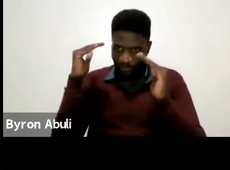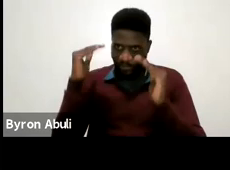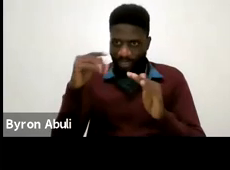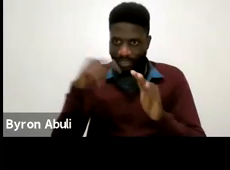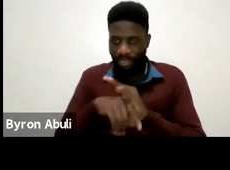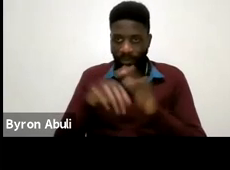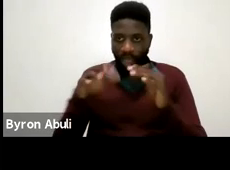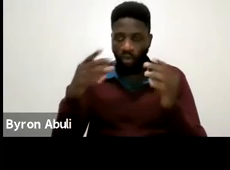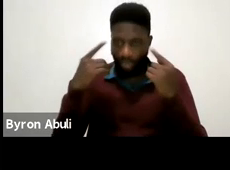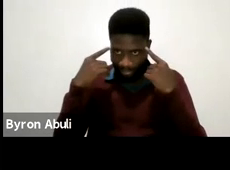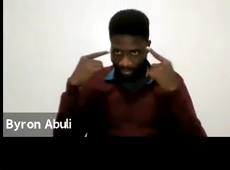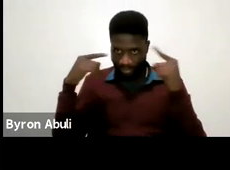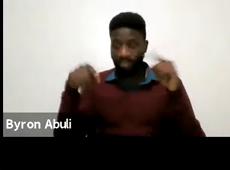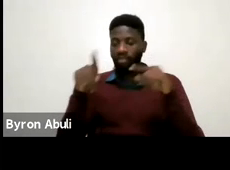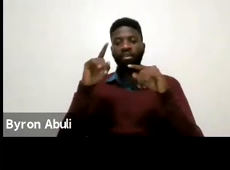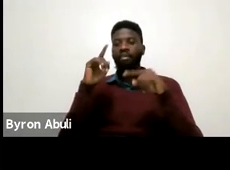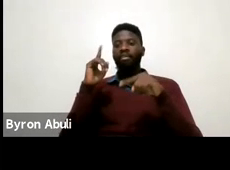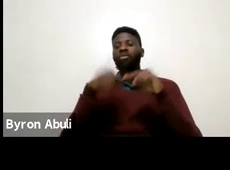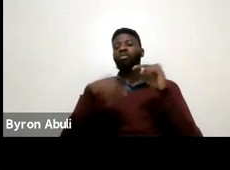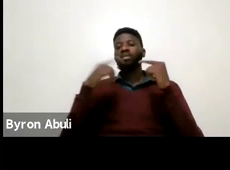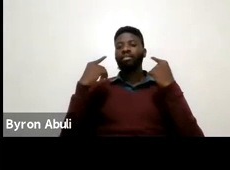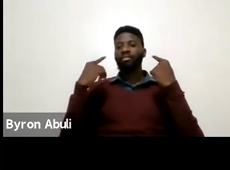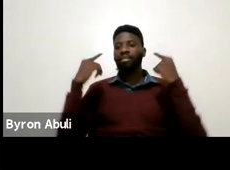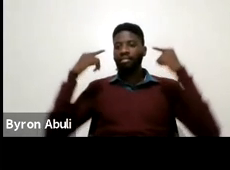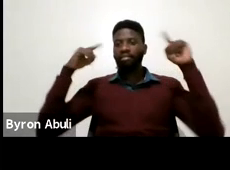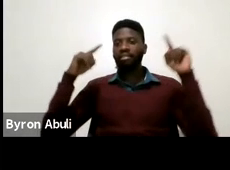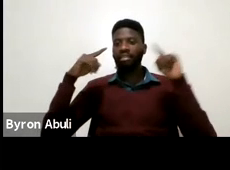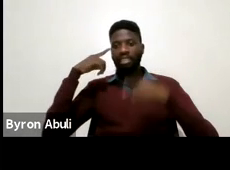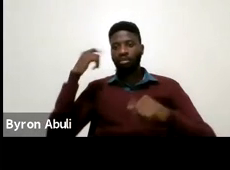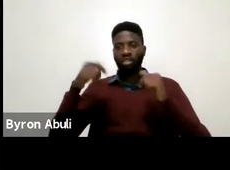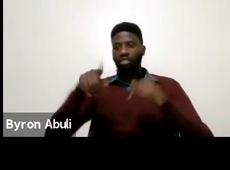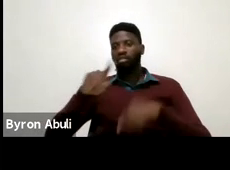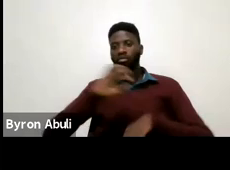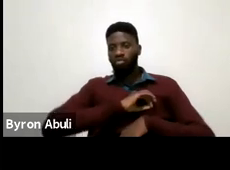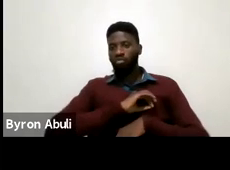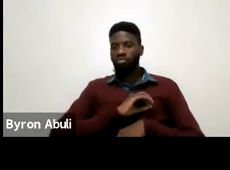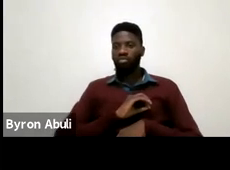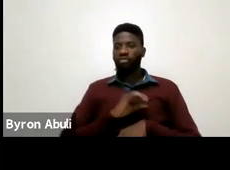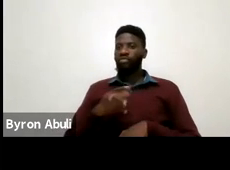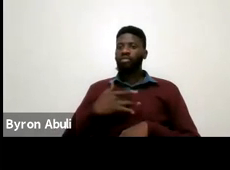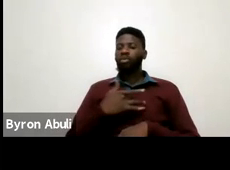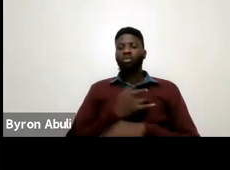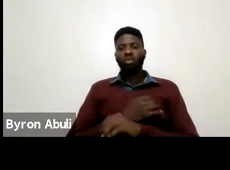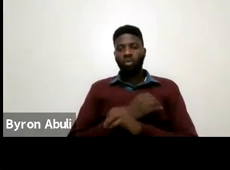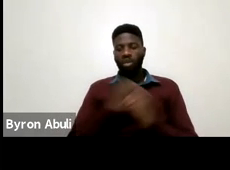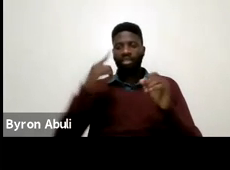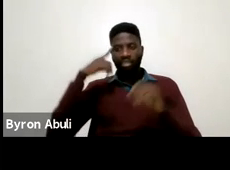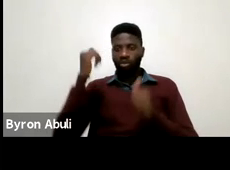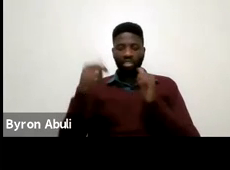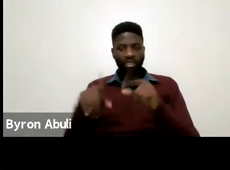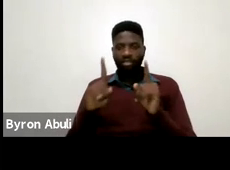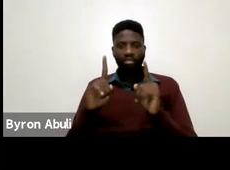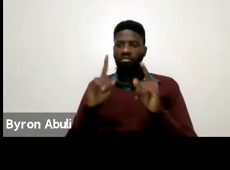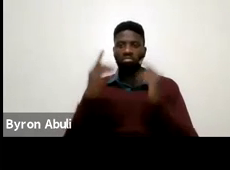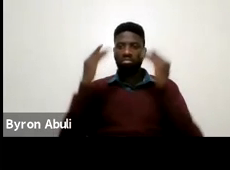success, you will not succeed in a dream that you do not own, or a dream that you really do not believe in, or a dream you really do not know